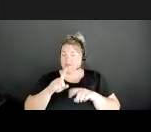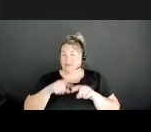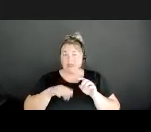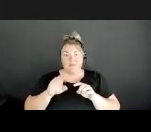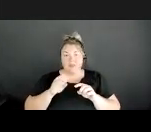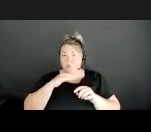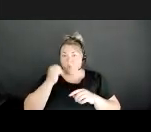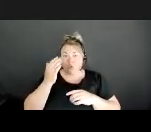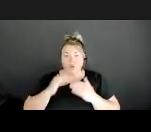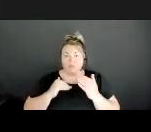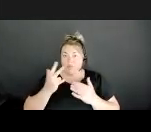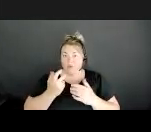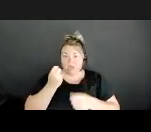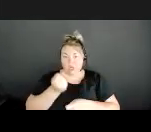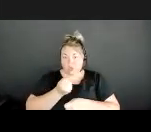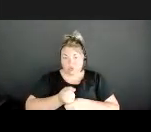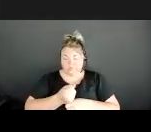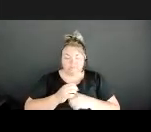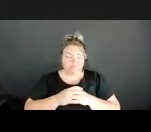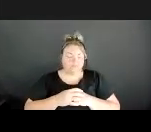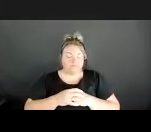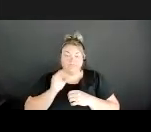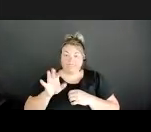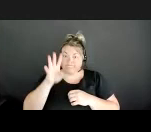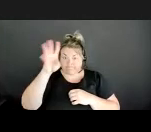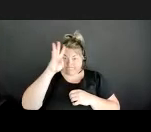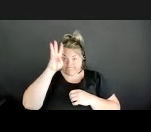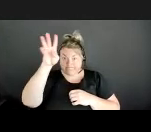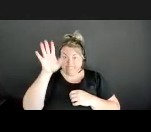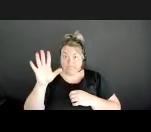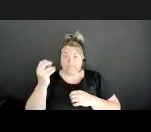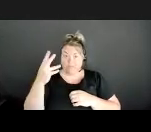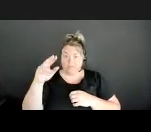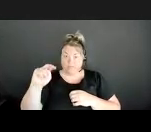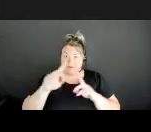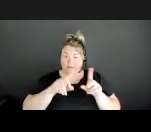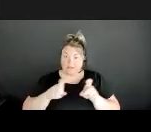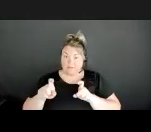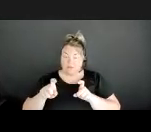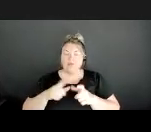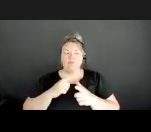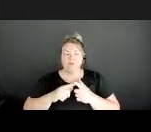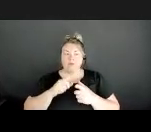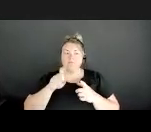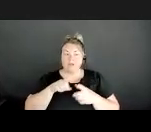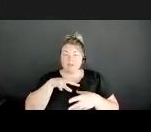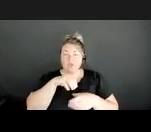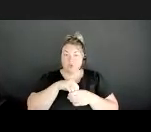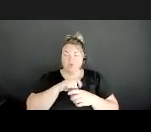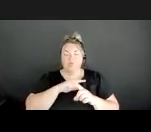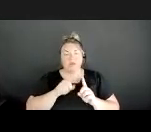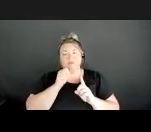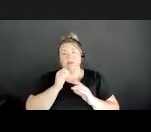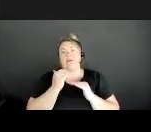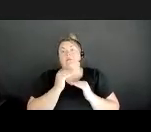3 years. If you're creating your own assessment, then that assessment must include, but is not limited